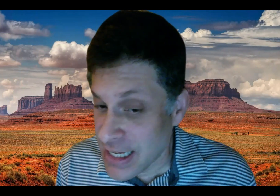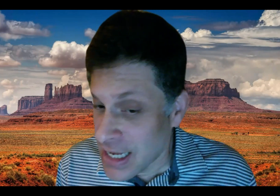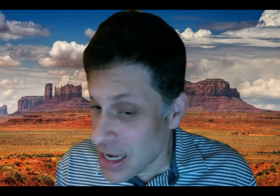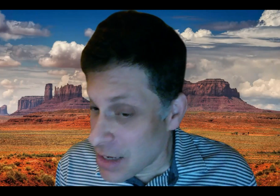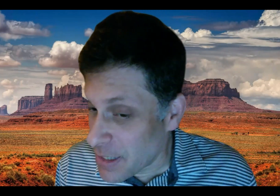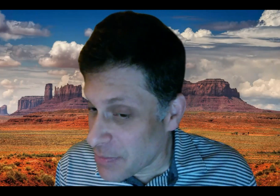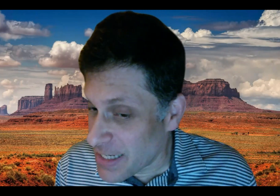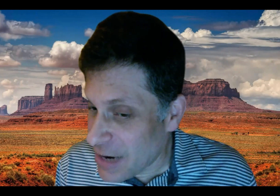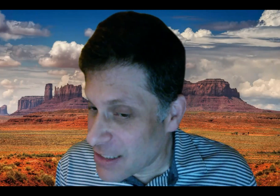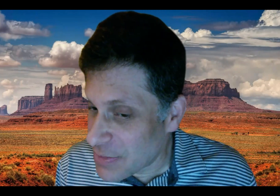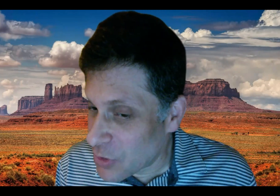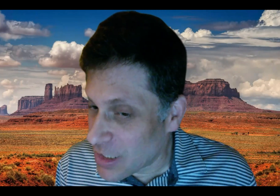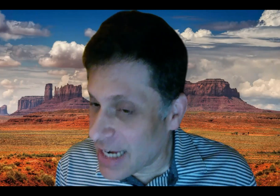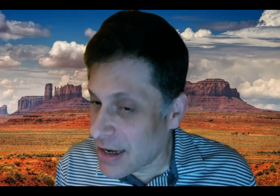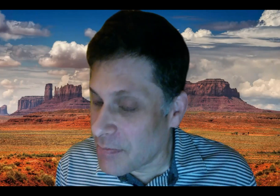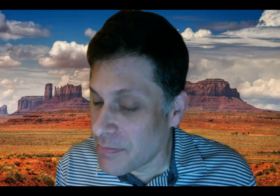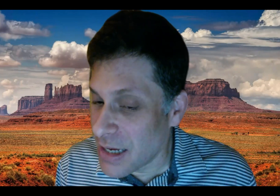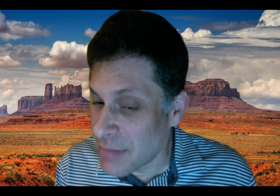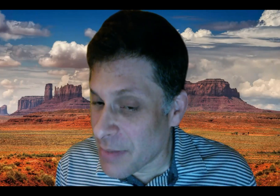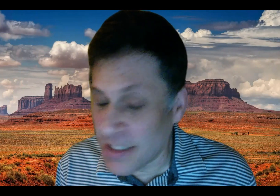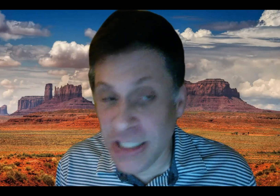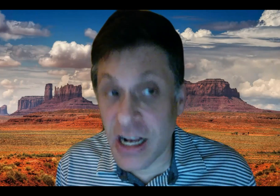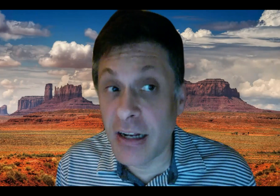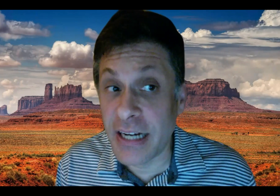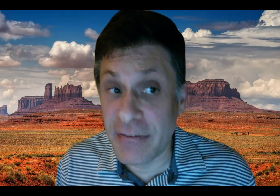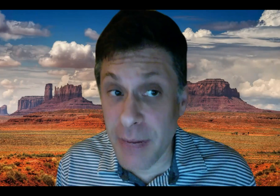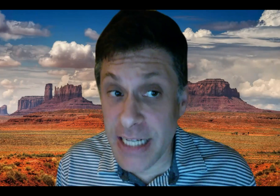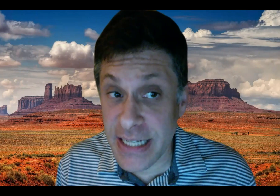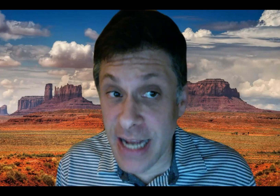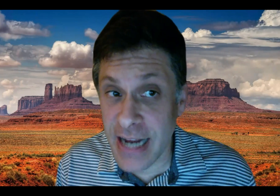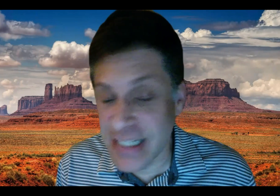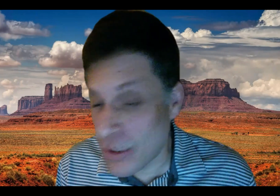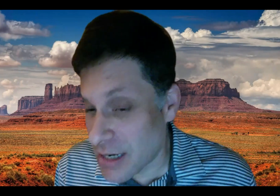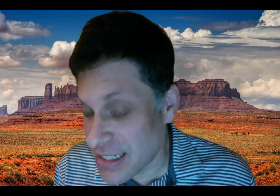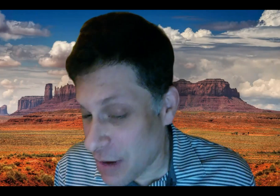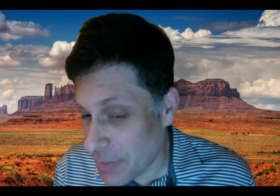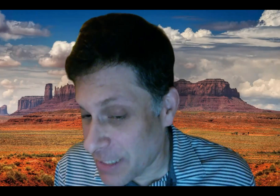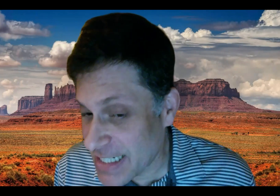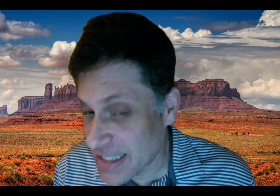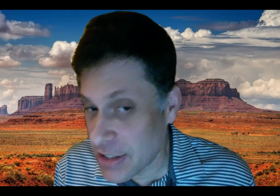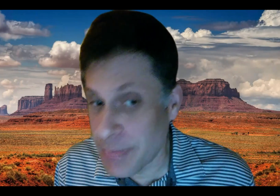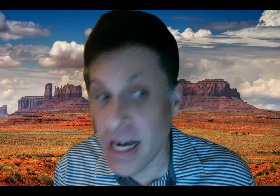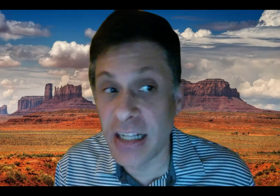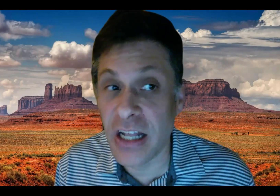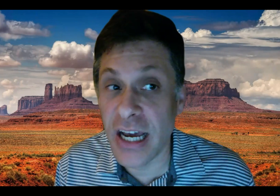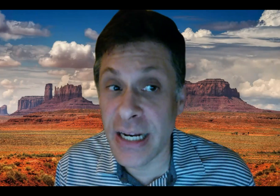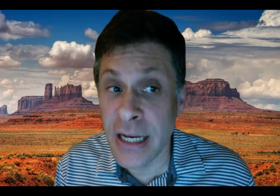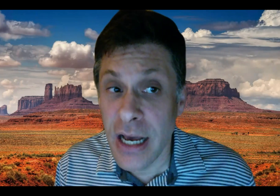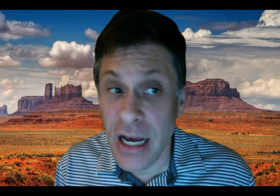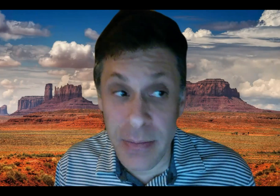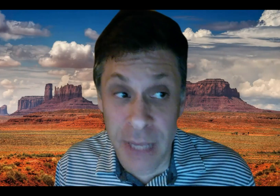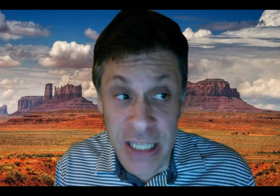recommendations, but now it's more like about just the contact information, and so applications could be